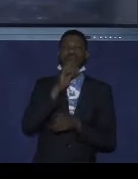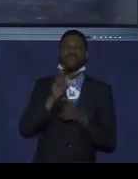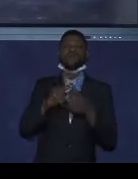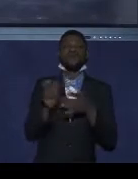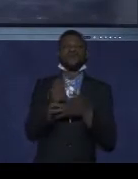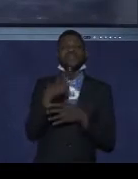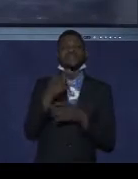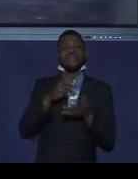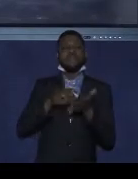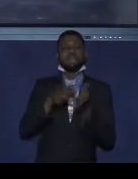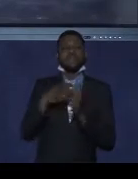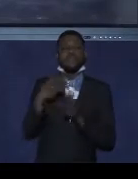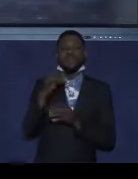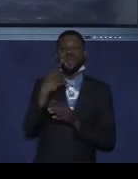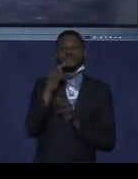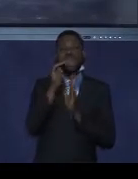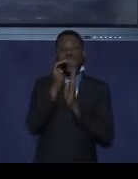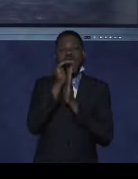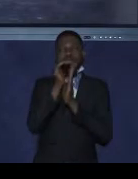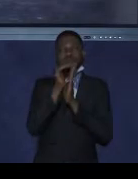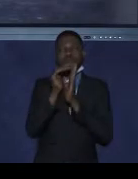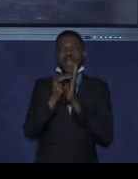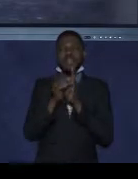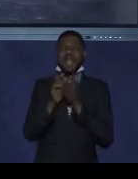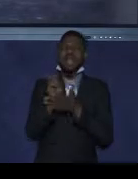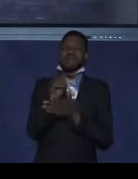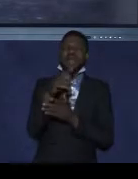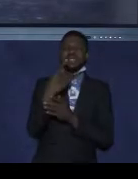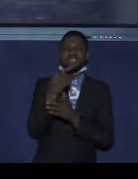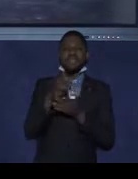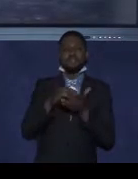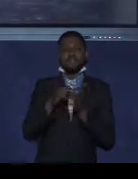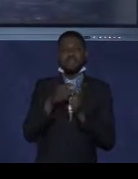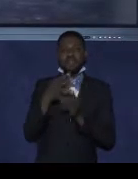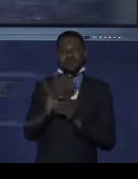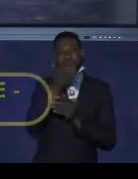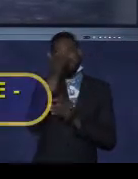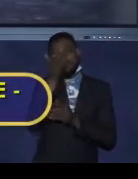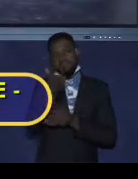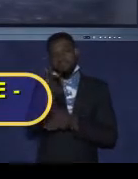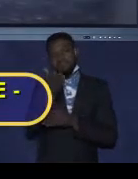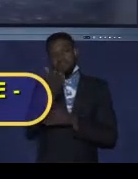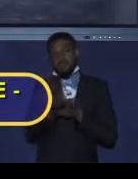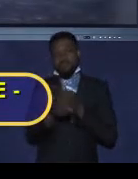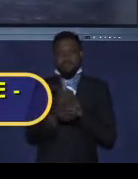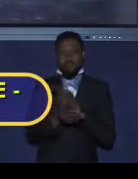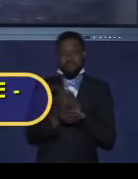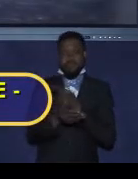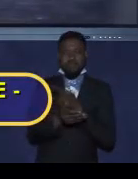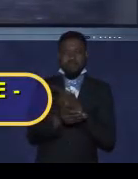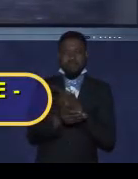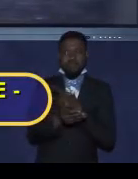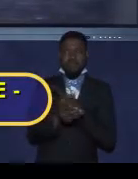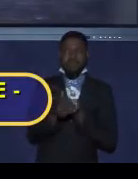You have to write the meaning of the following. Write the meaning of the following.